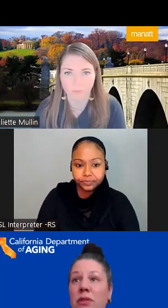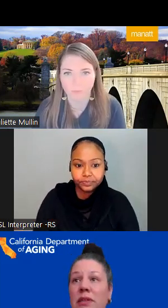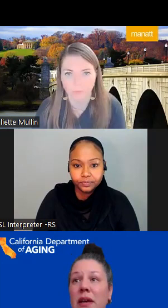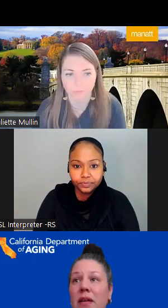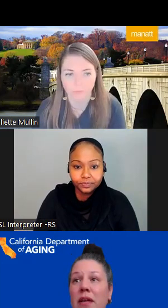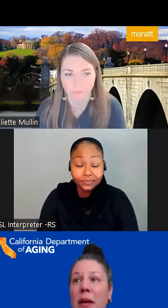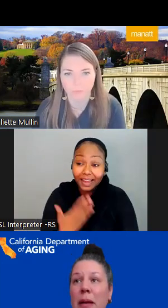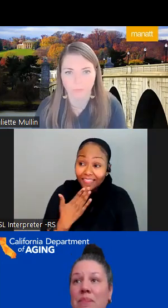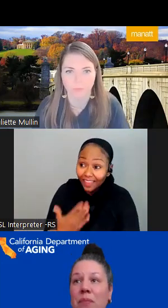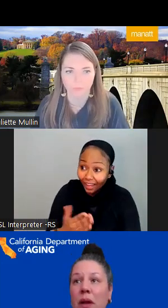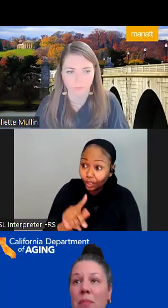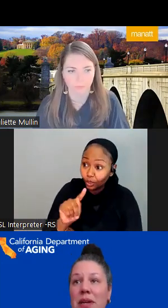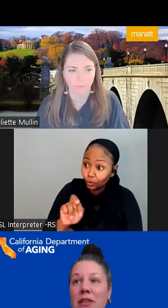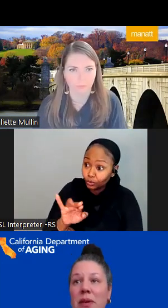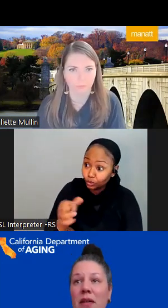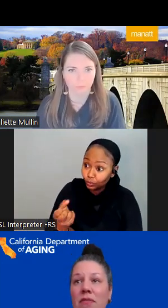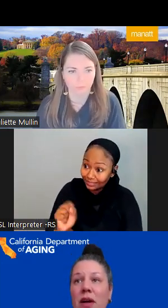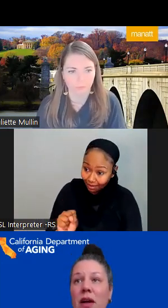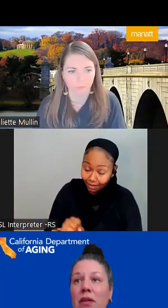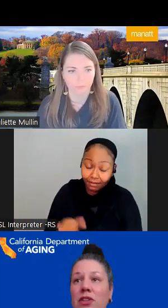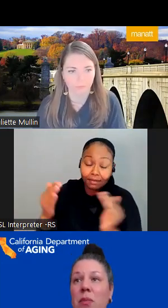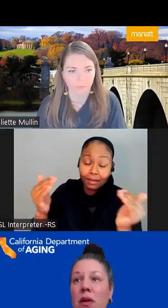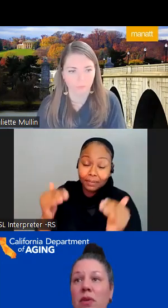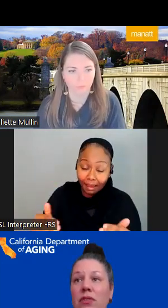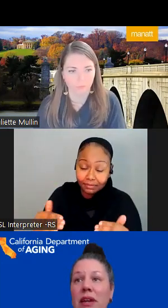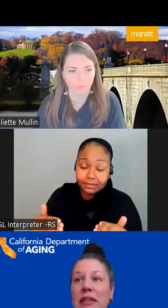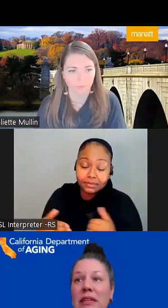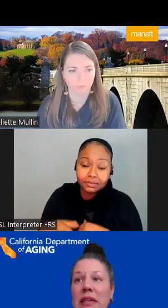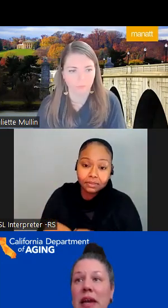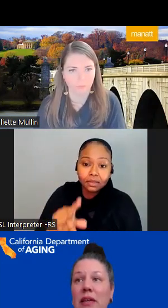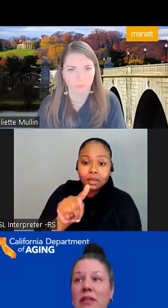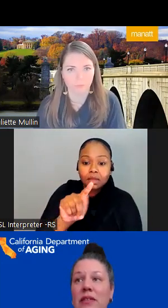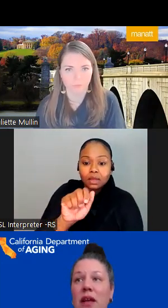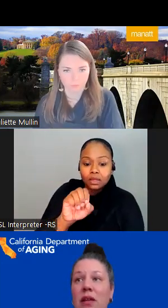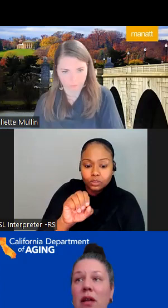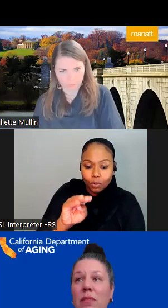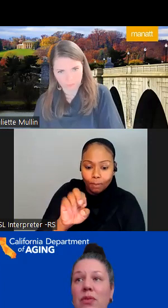Thank you, Teresa. Up next, we have Tamara